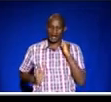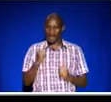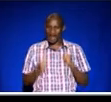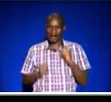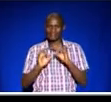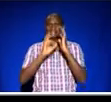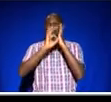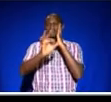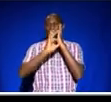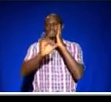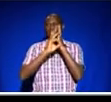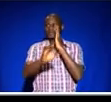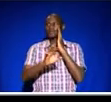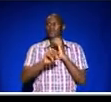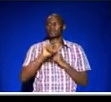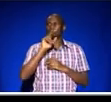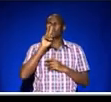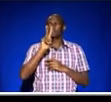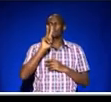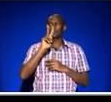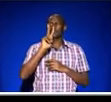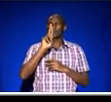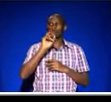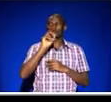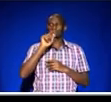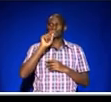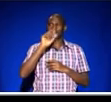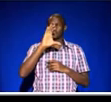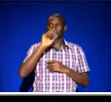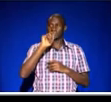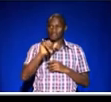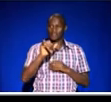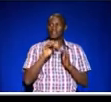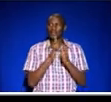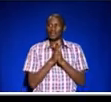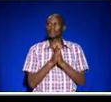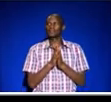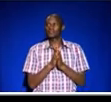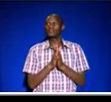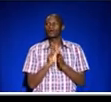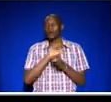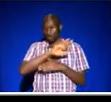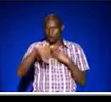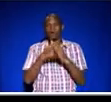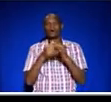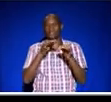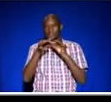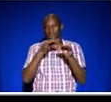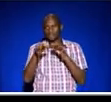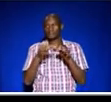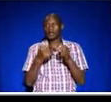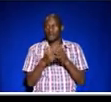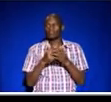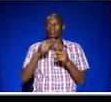speed, velocity, acceleration will all be explained under mechanics. There's also circular